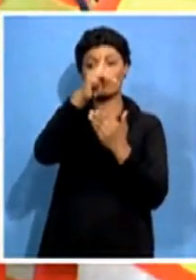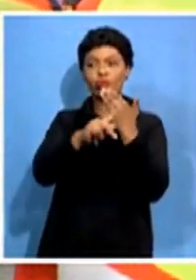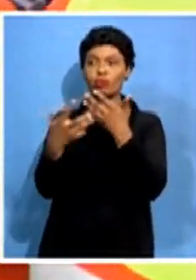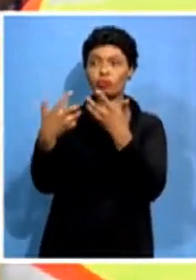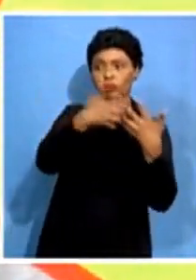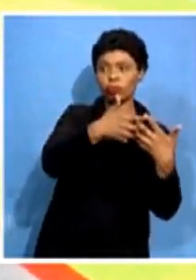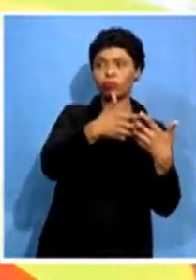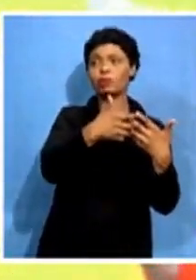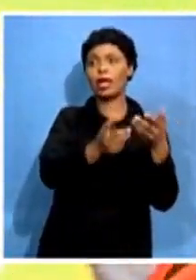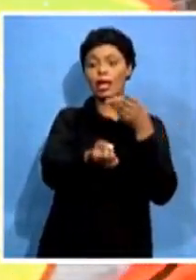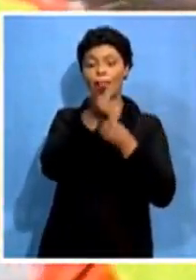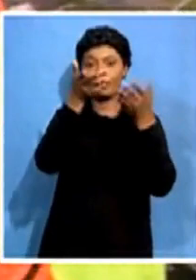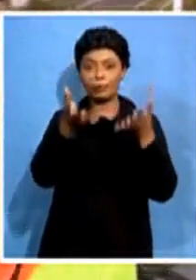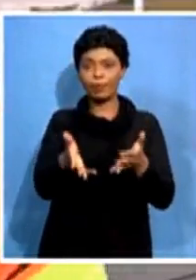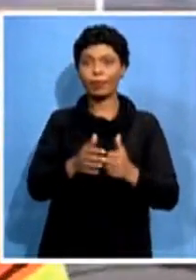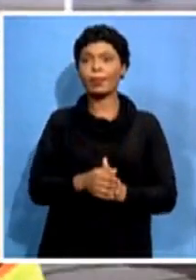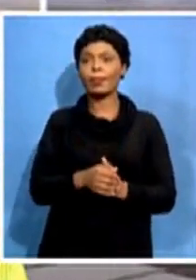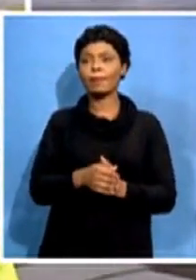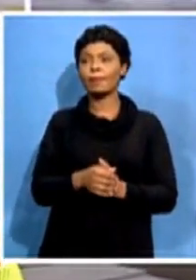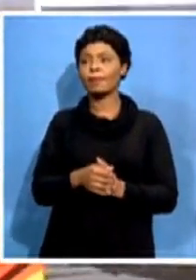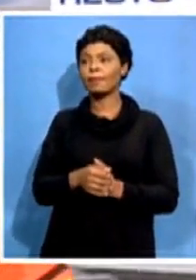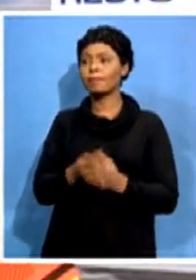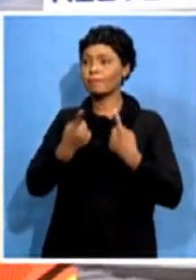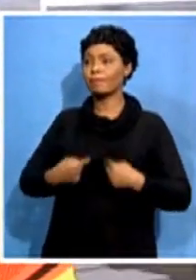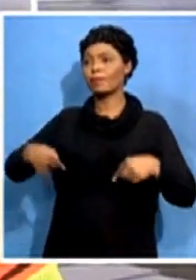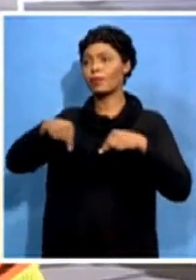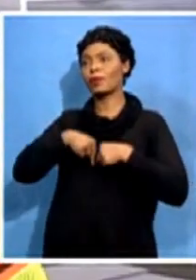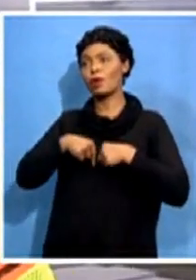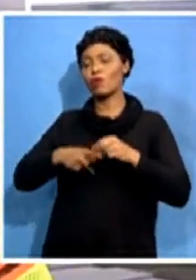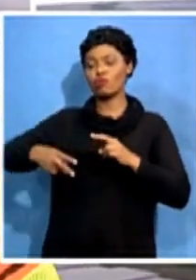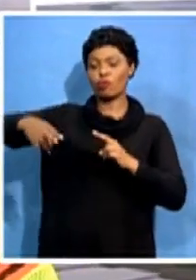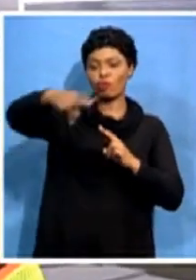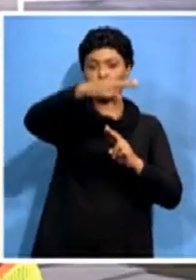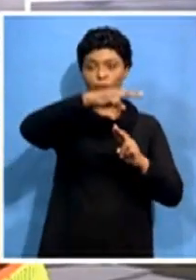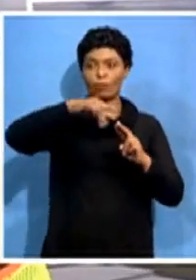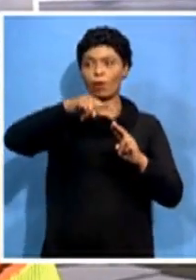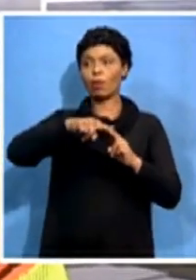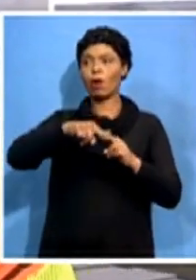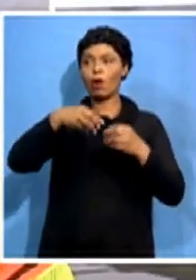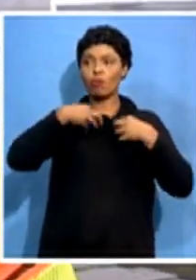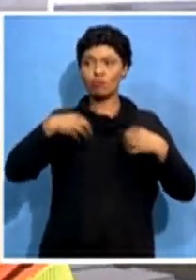producing trim and body liners, and Automotive doing your